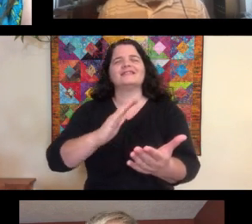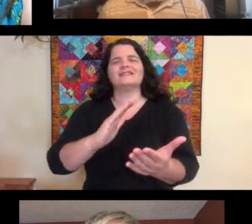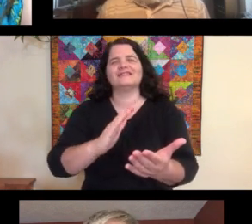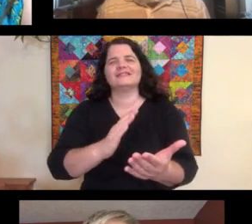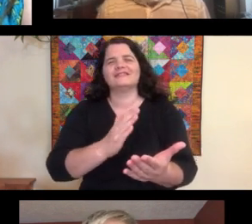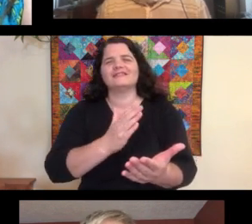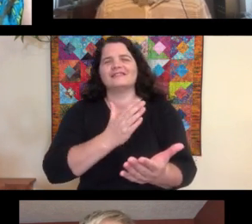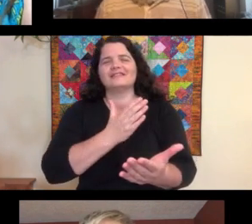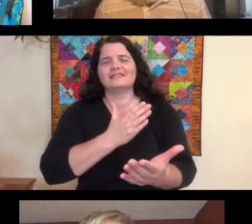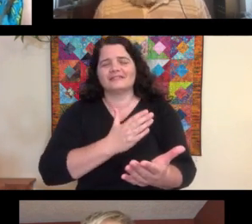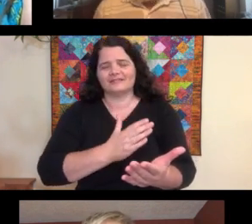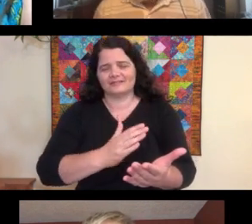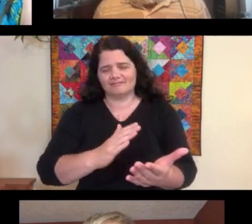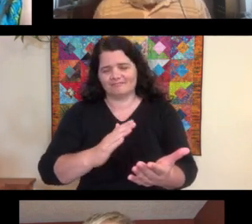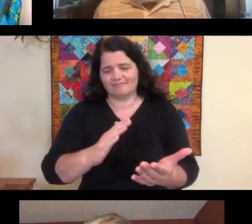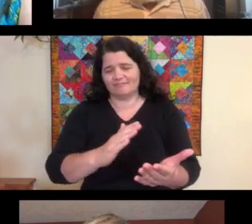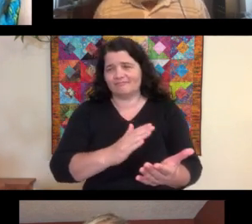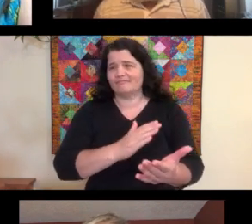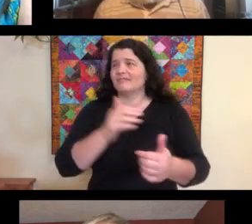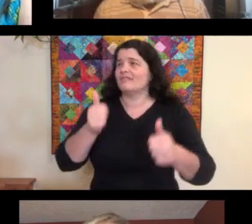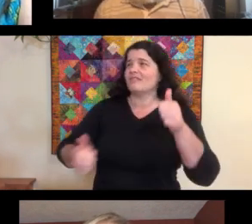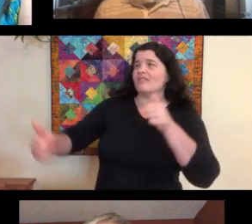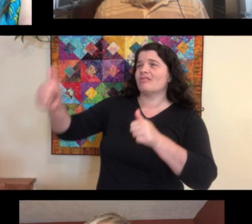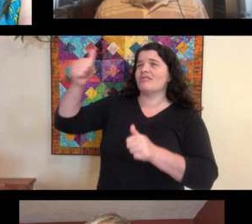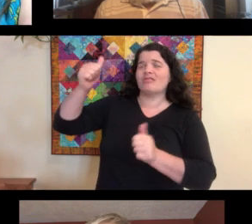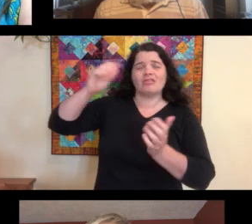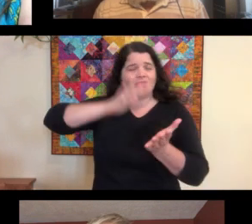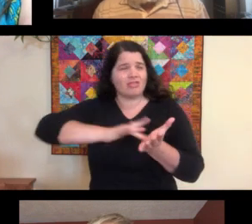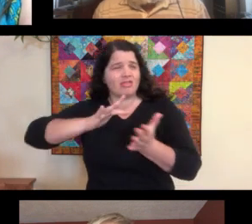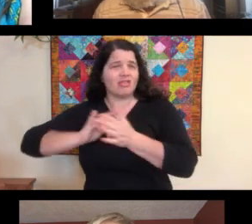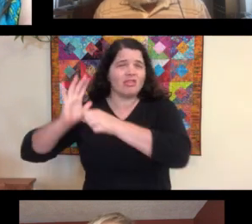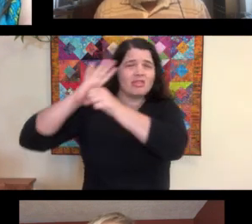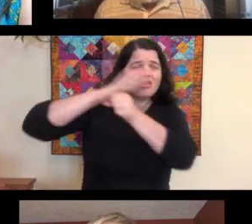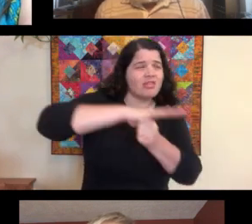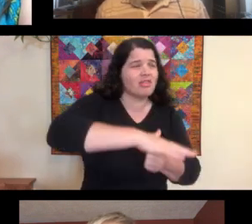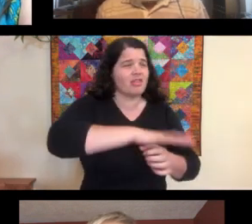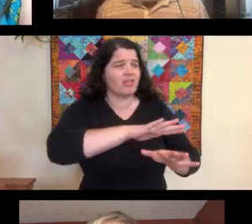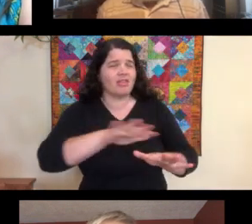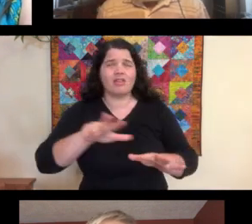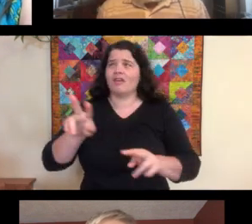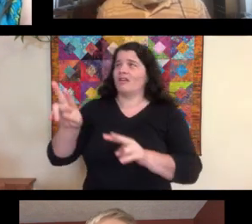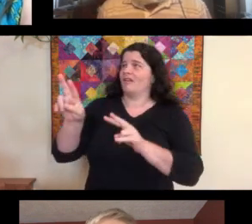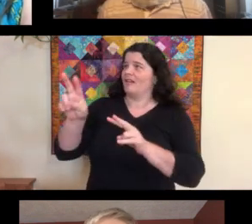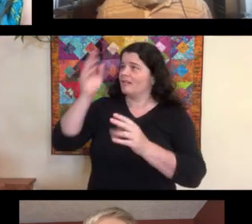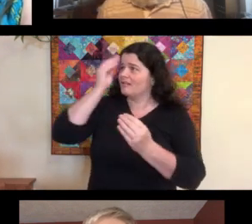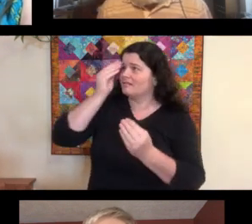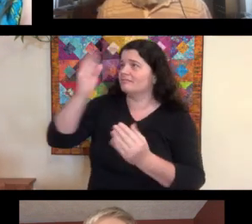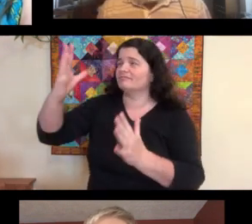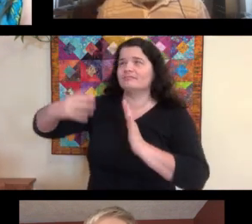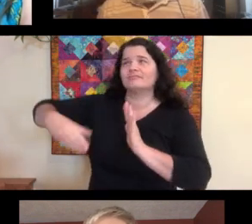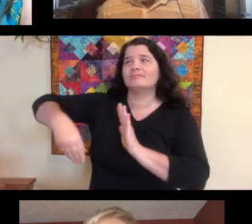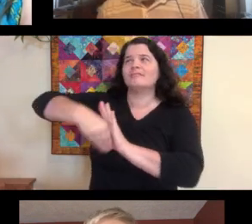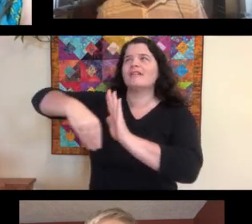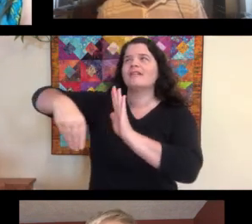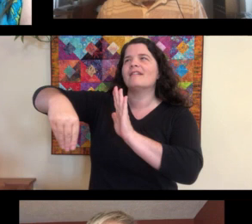singing? When tyrants tremble as they hear the